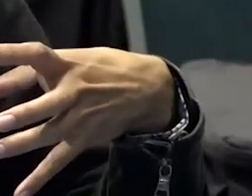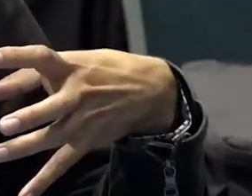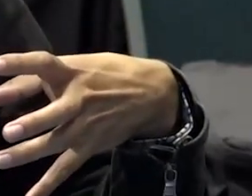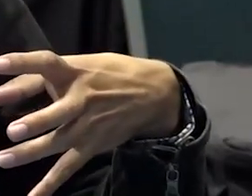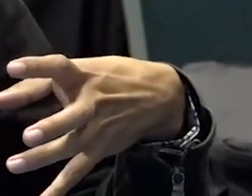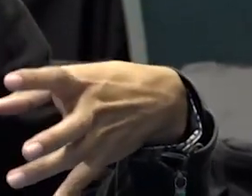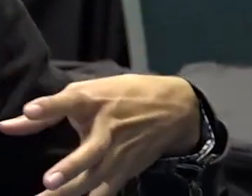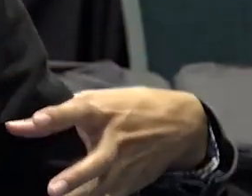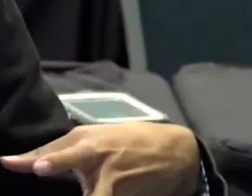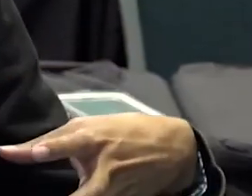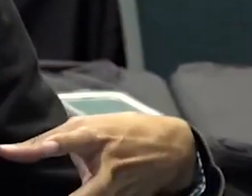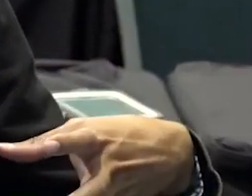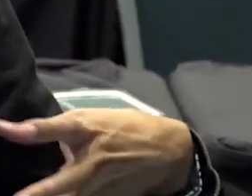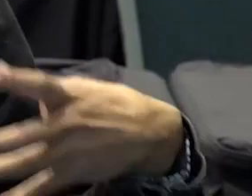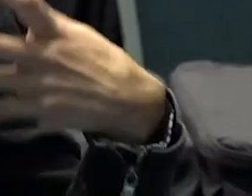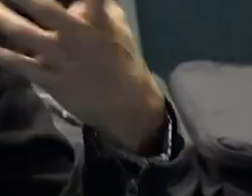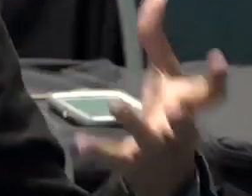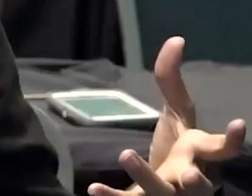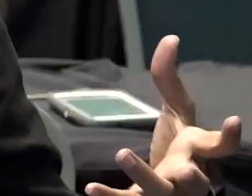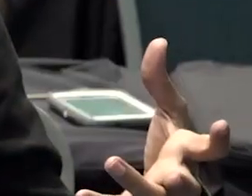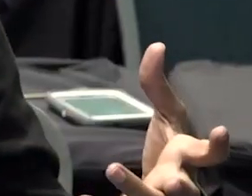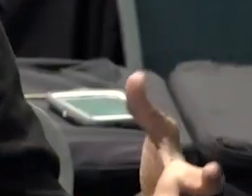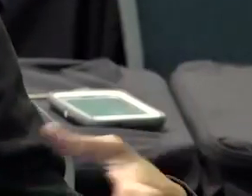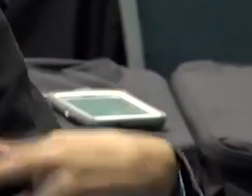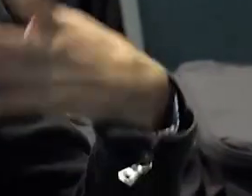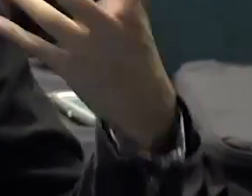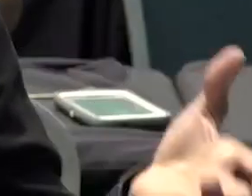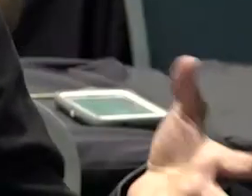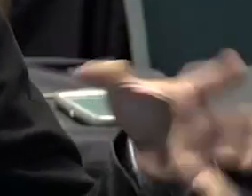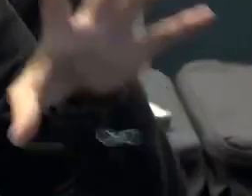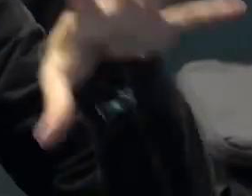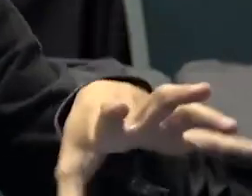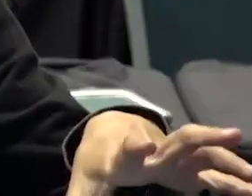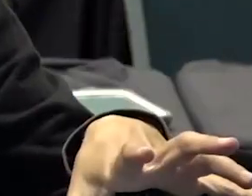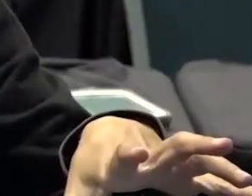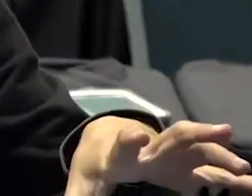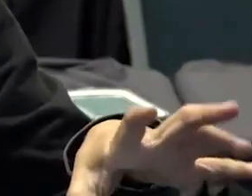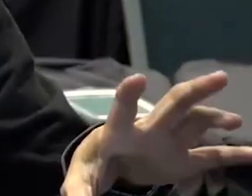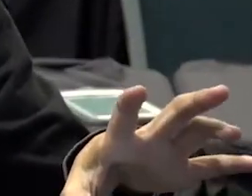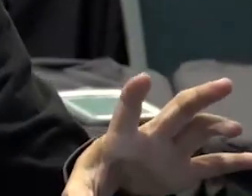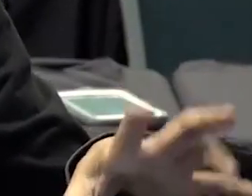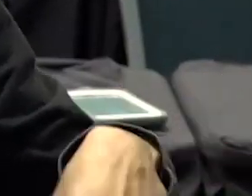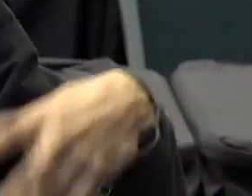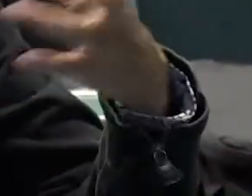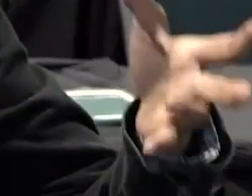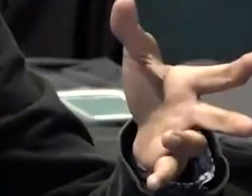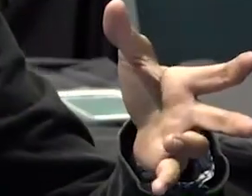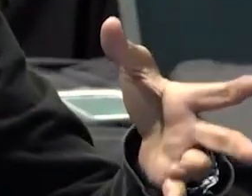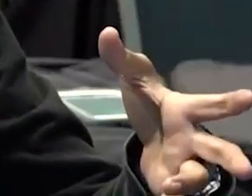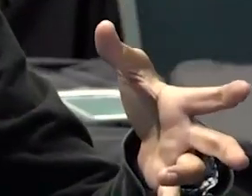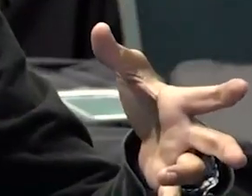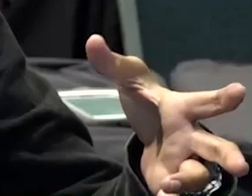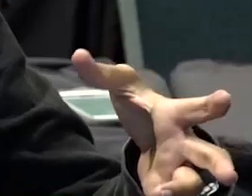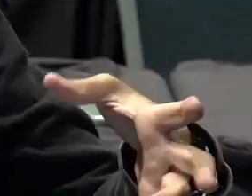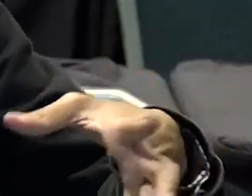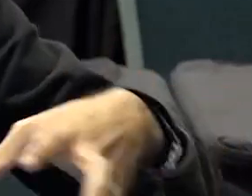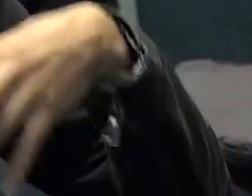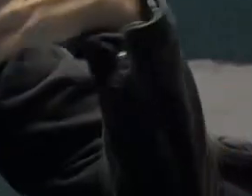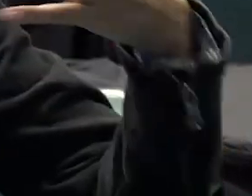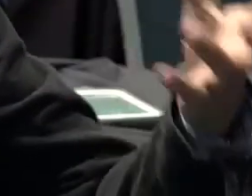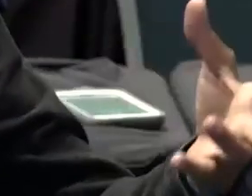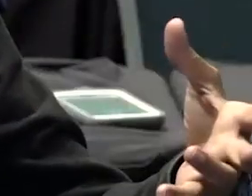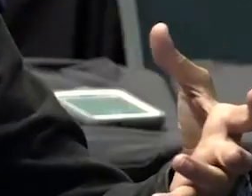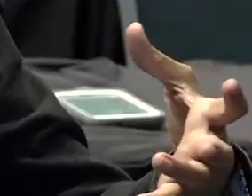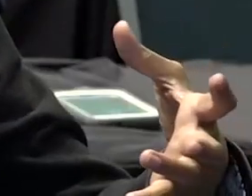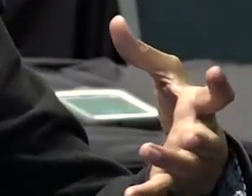78 municipalities under PROMESA? You know, what concerns do you have specifically for all of these municipalities in addition to the 10 that were chosen?